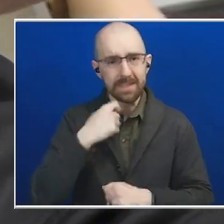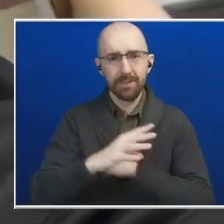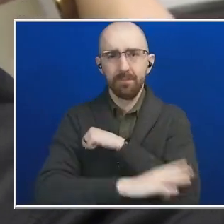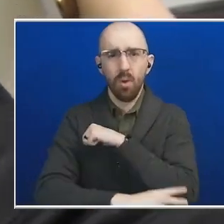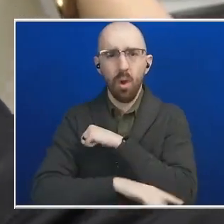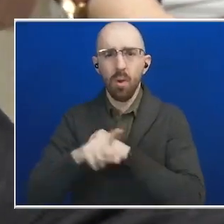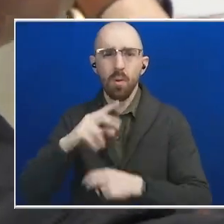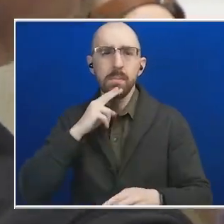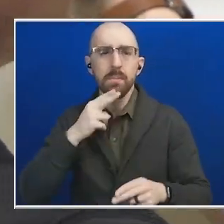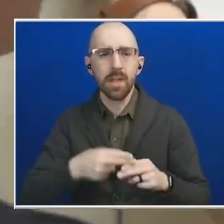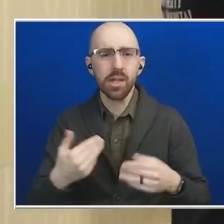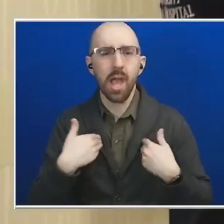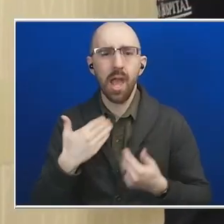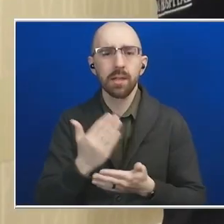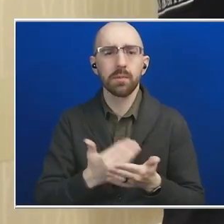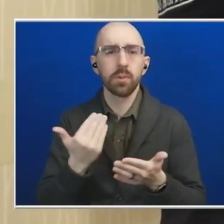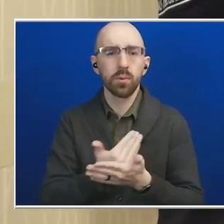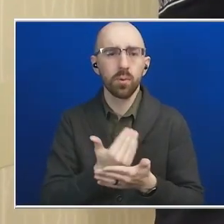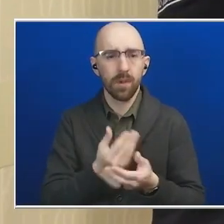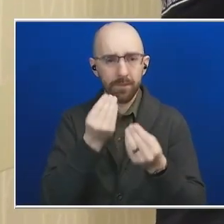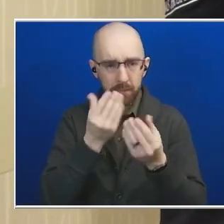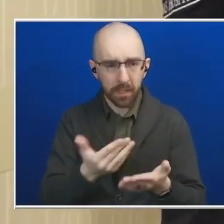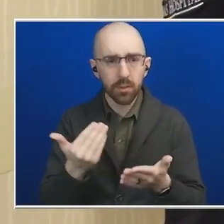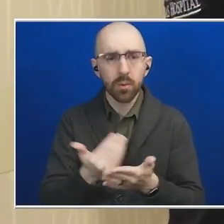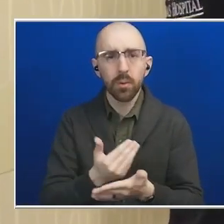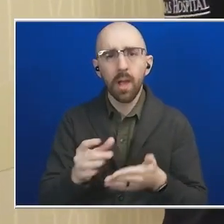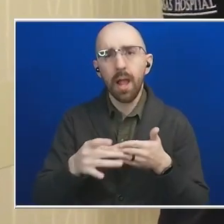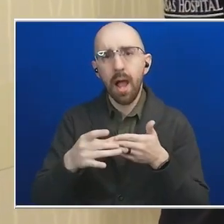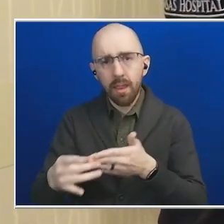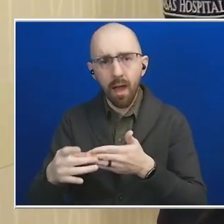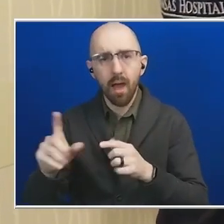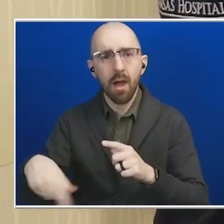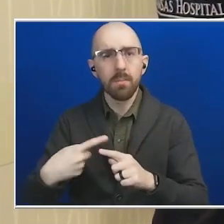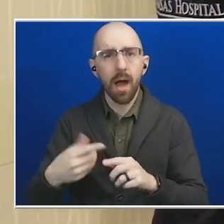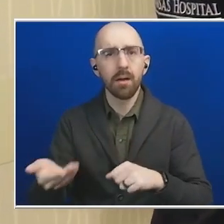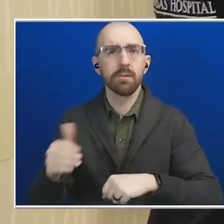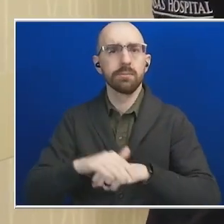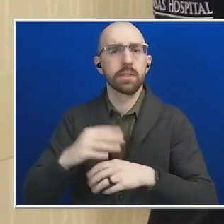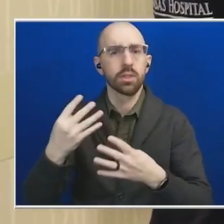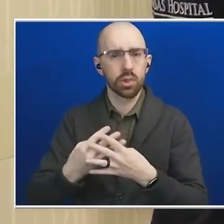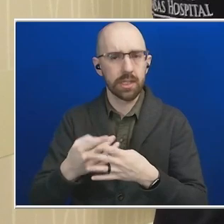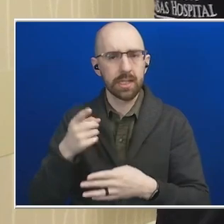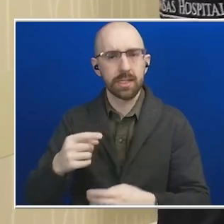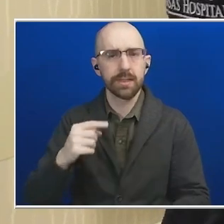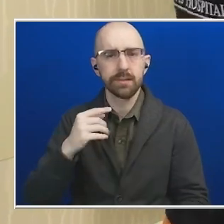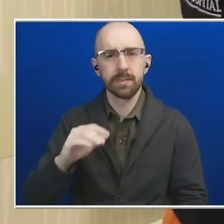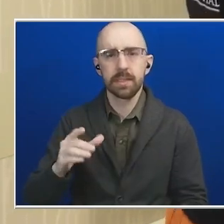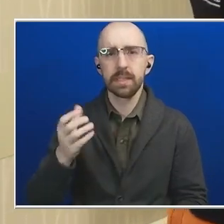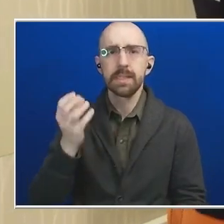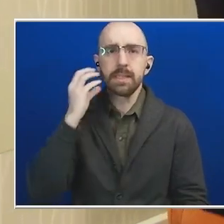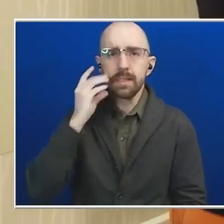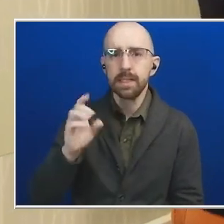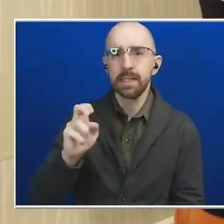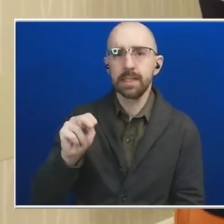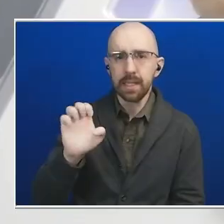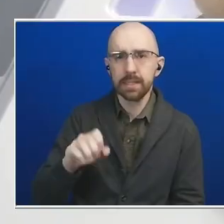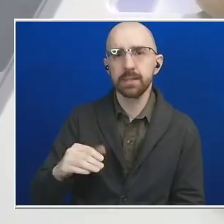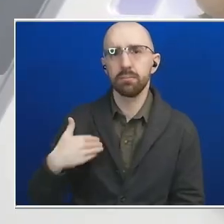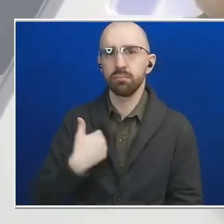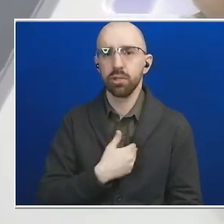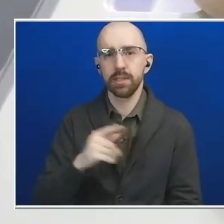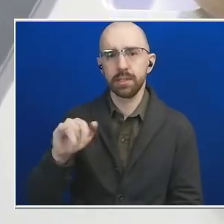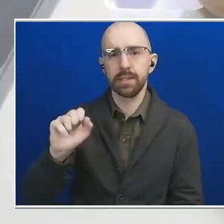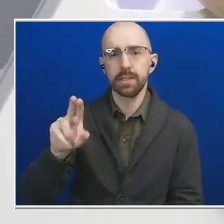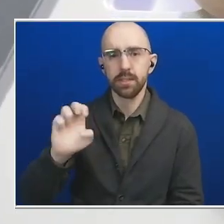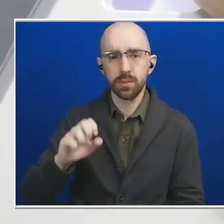new information, new guidelines about increased screening for patients with dense breast tissue. So as patients are getting back into their mammogram